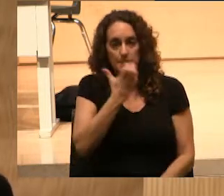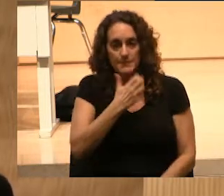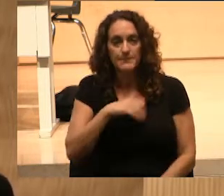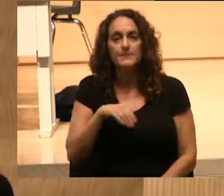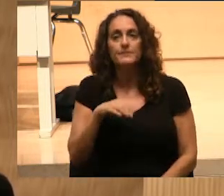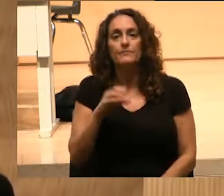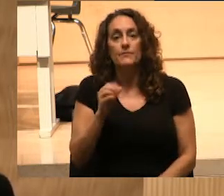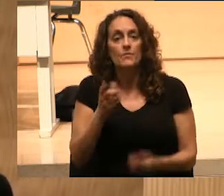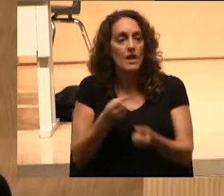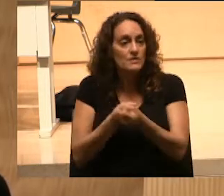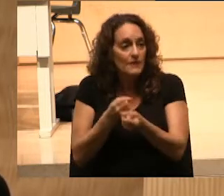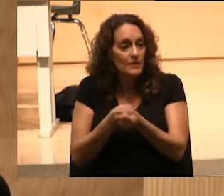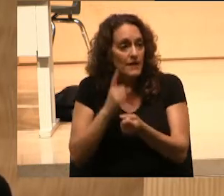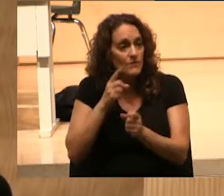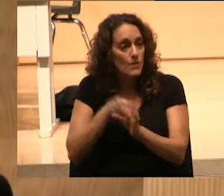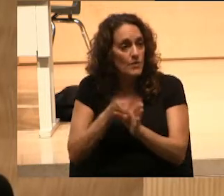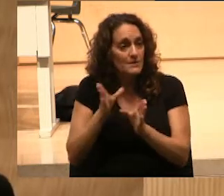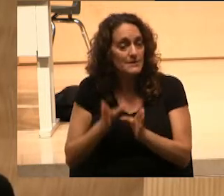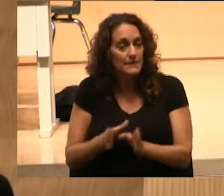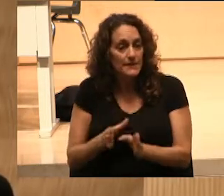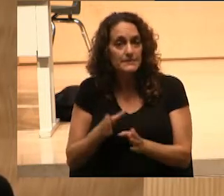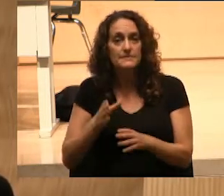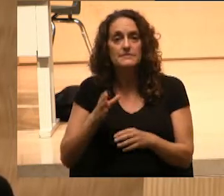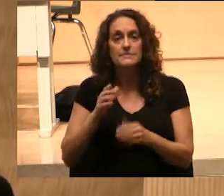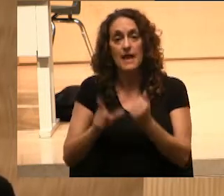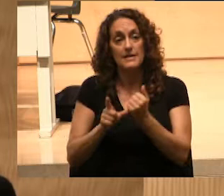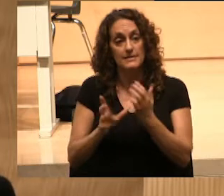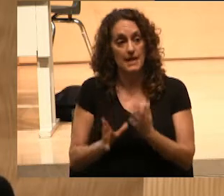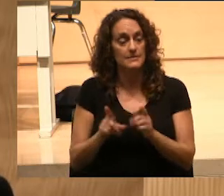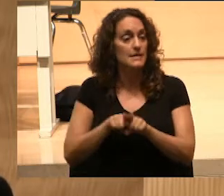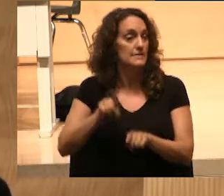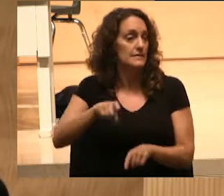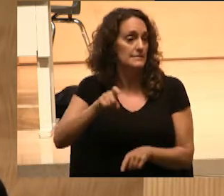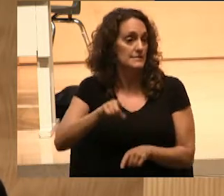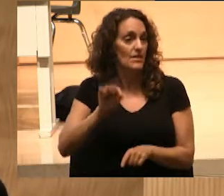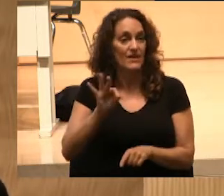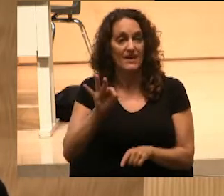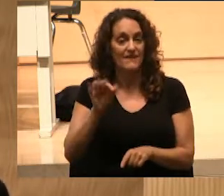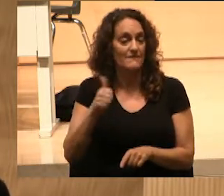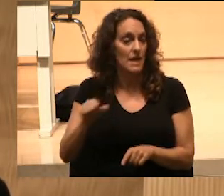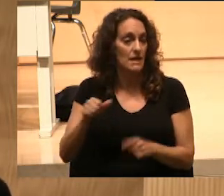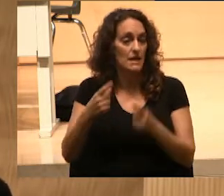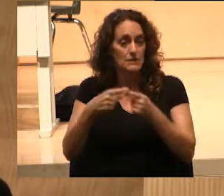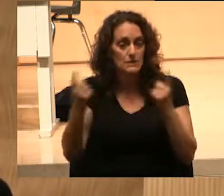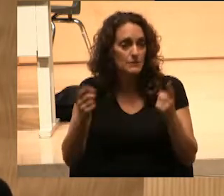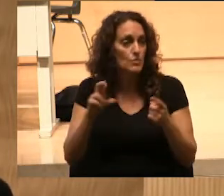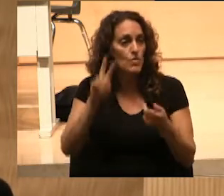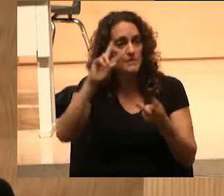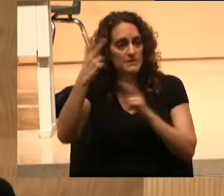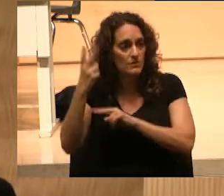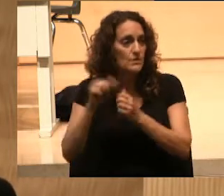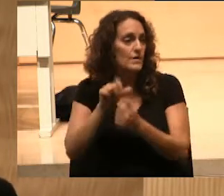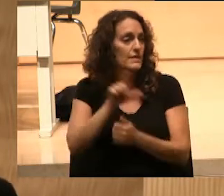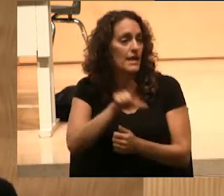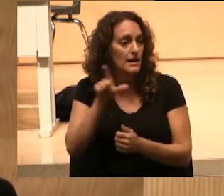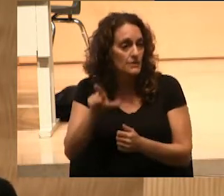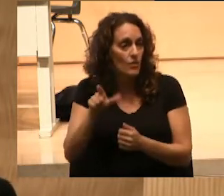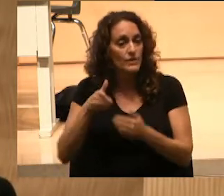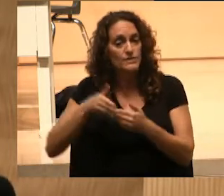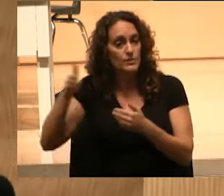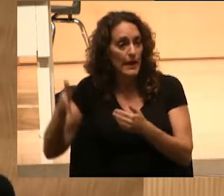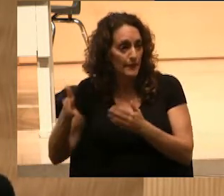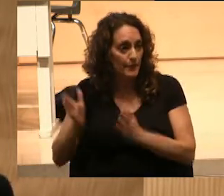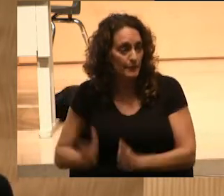also advocate for participants and tenants when needed if there's any kind of dispute or misunderstanding with landlords and